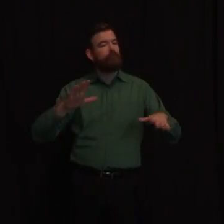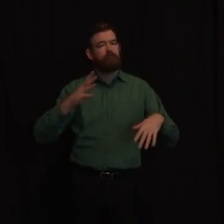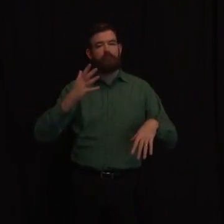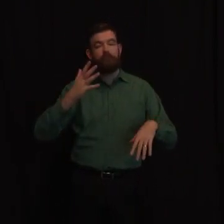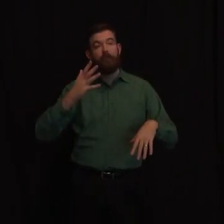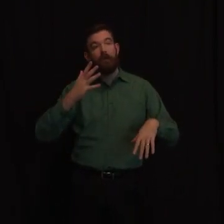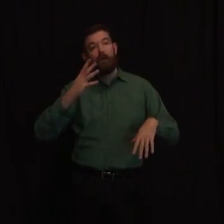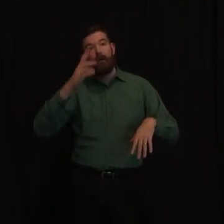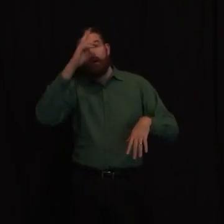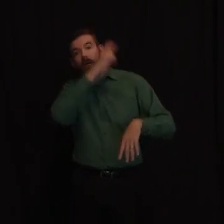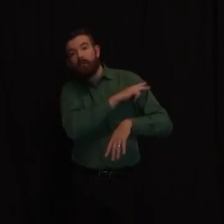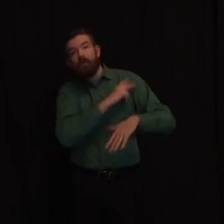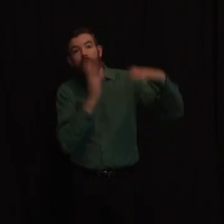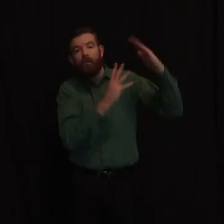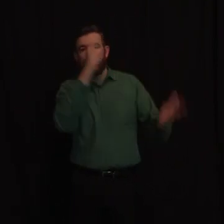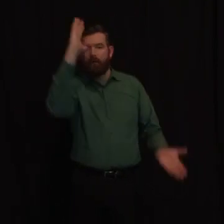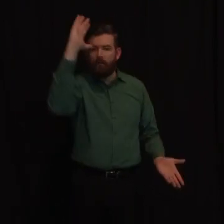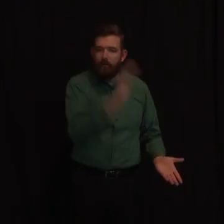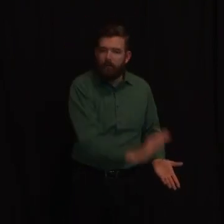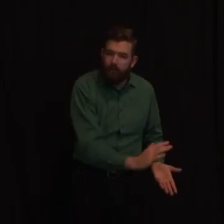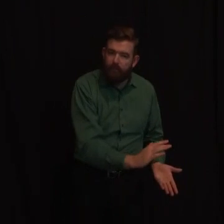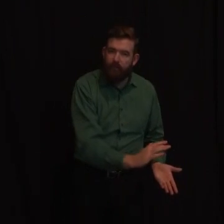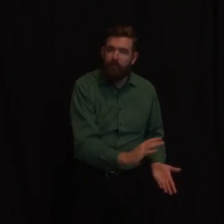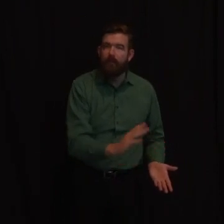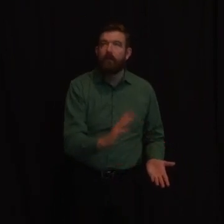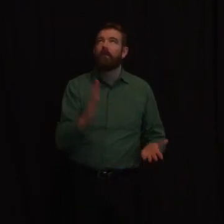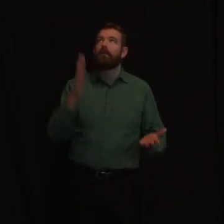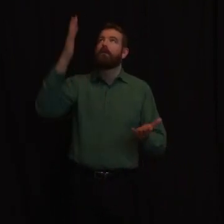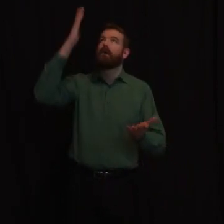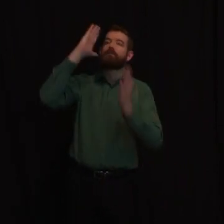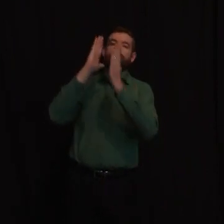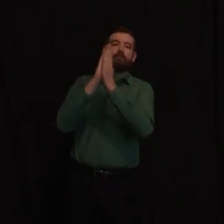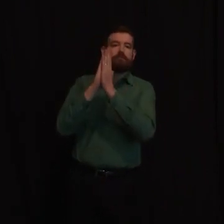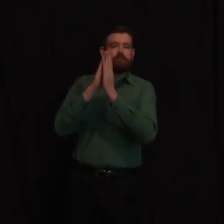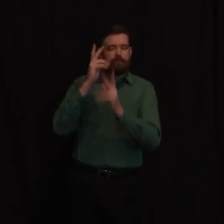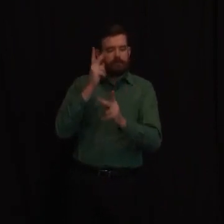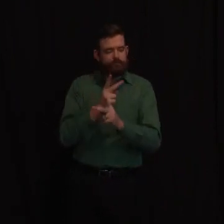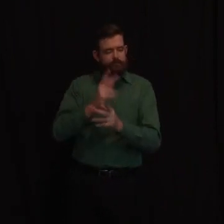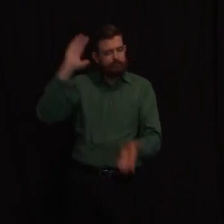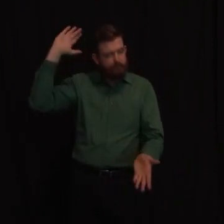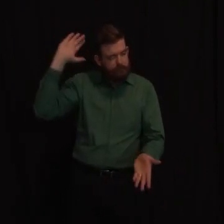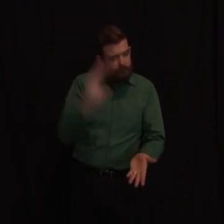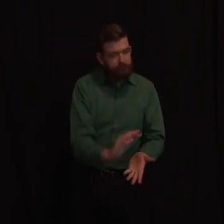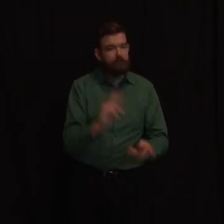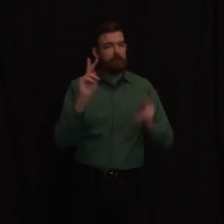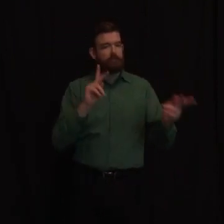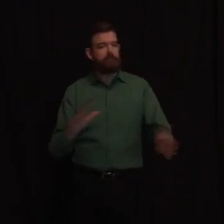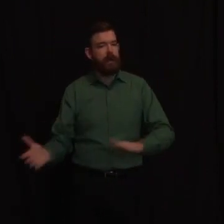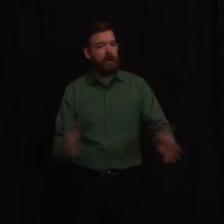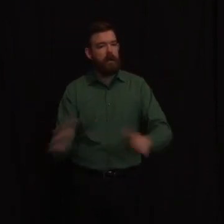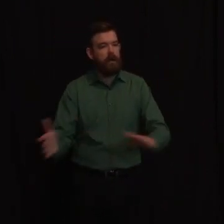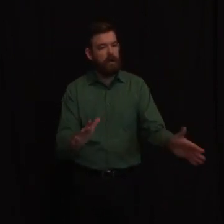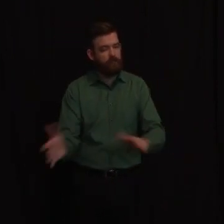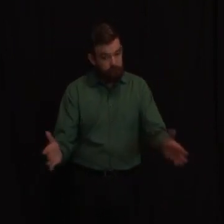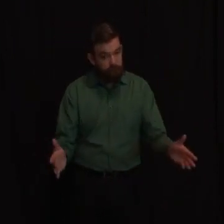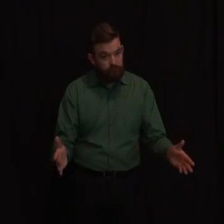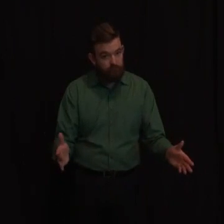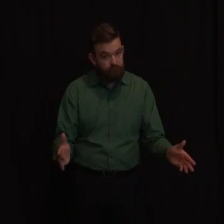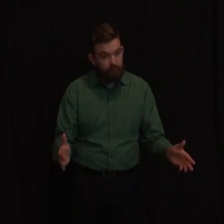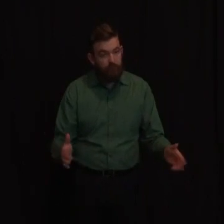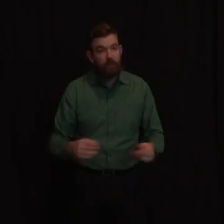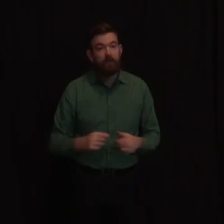keep fatalities as low as we can. And we will continue to do just that. The minute we think, you have my word, and